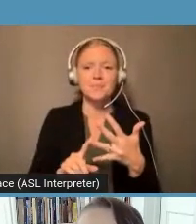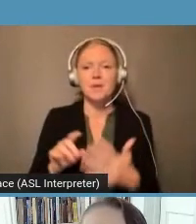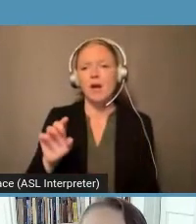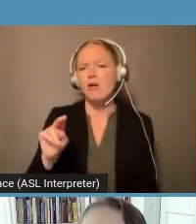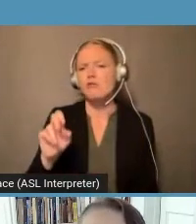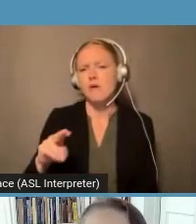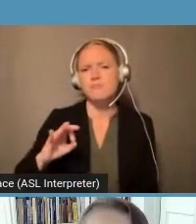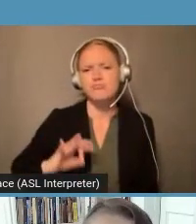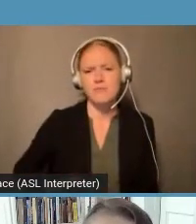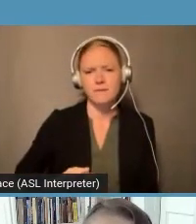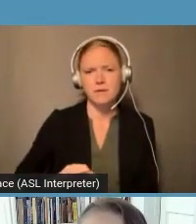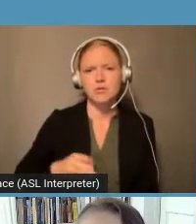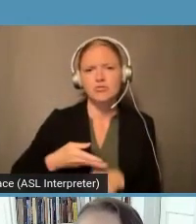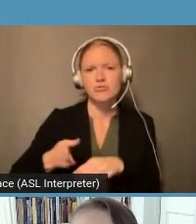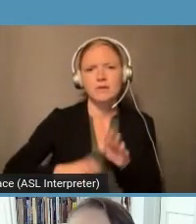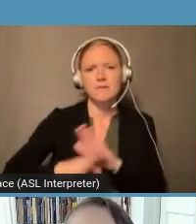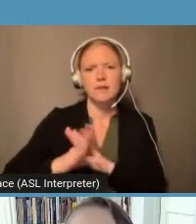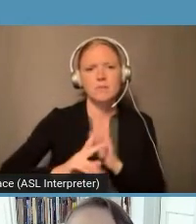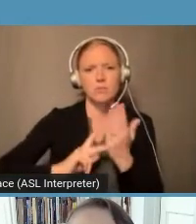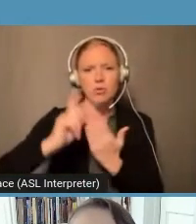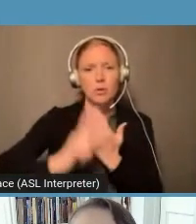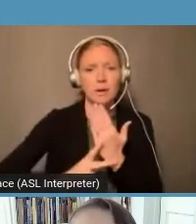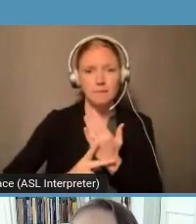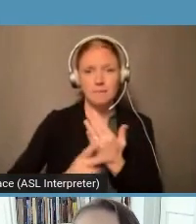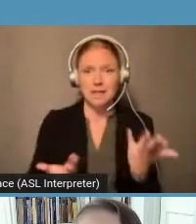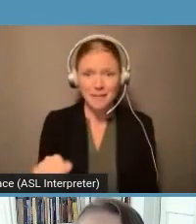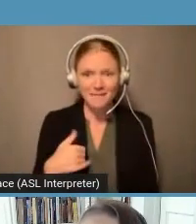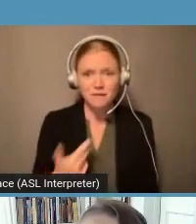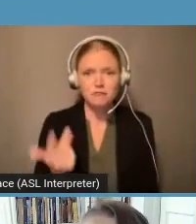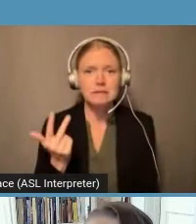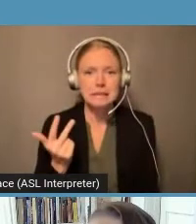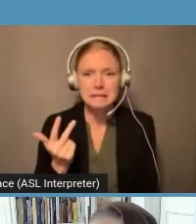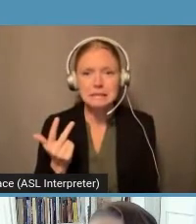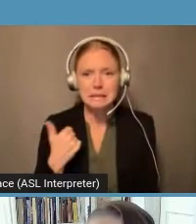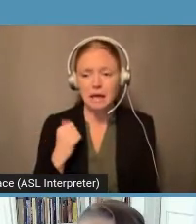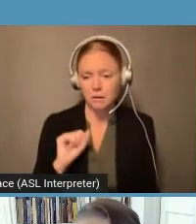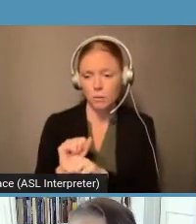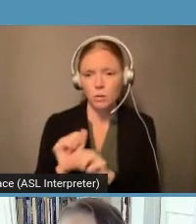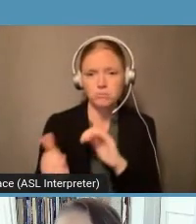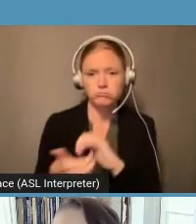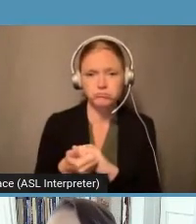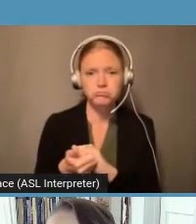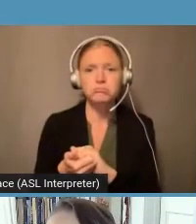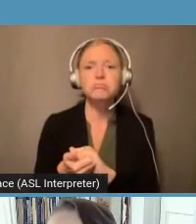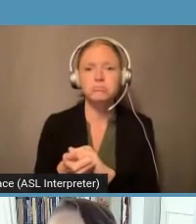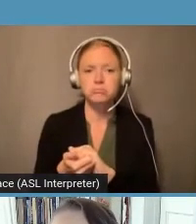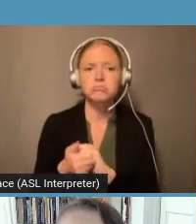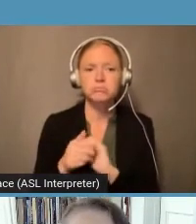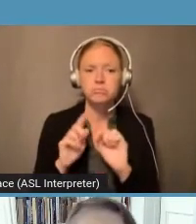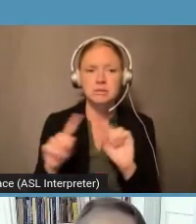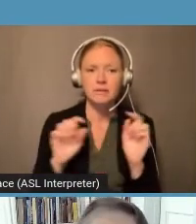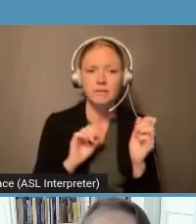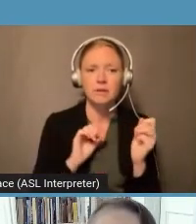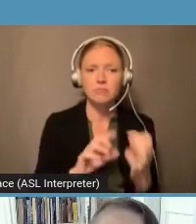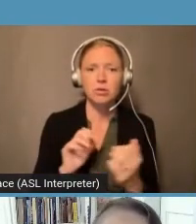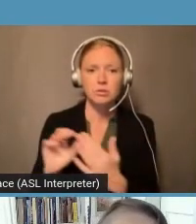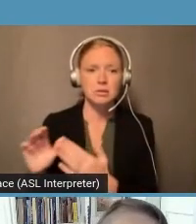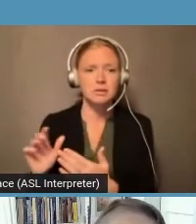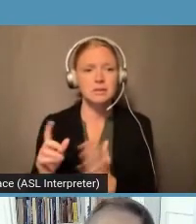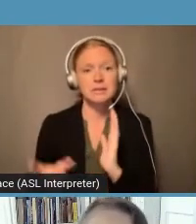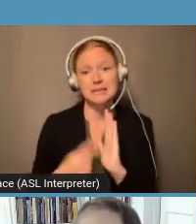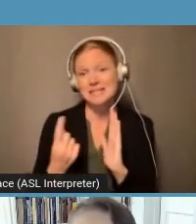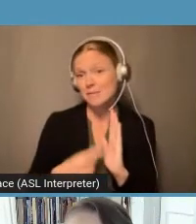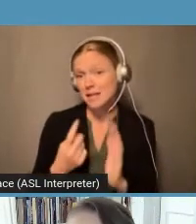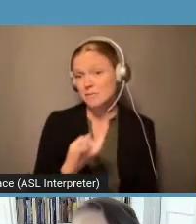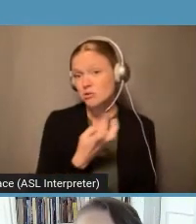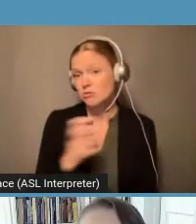least 3 here in Indianapolis that I have worked with in different capacities, and they sometimes are